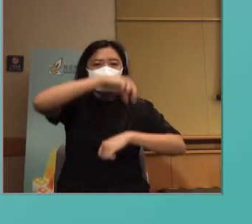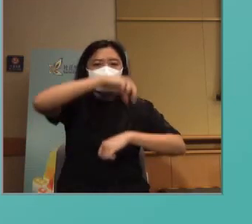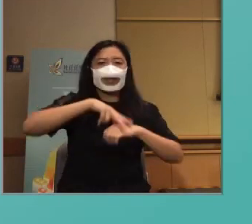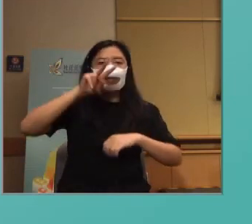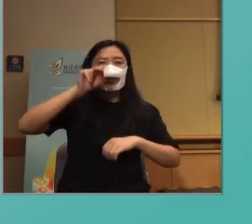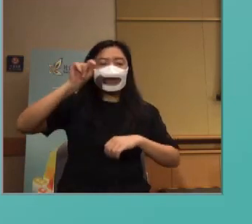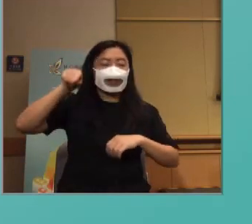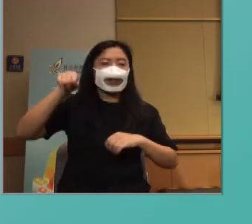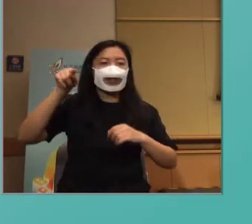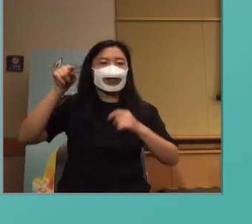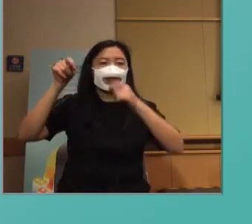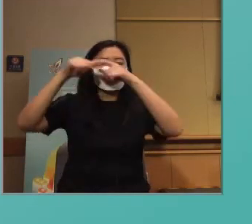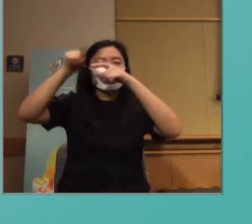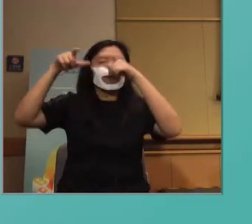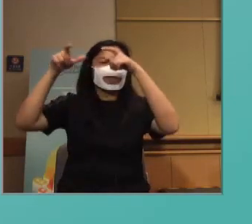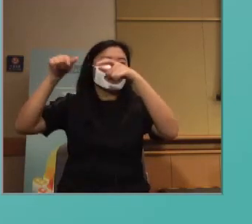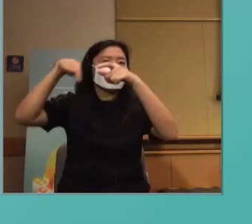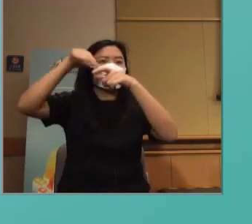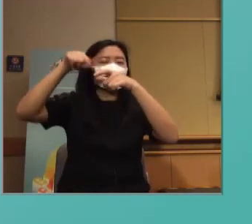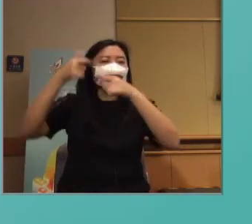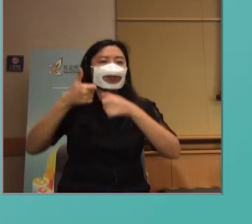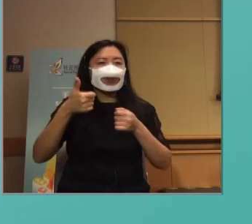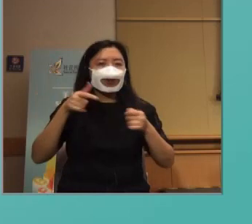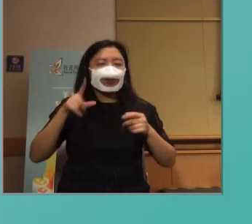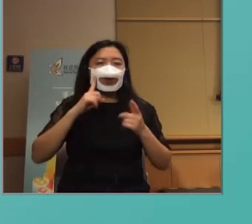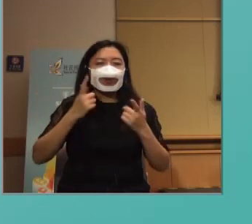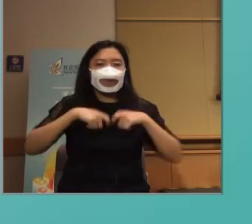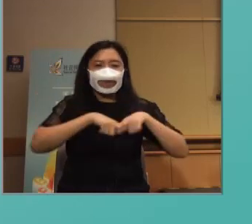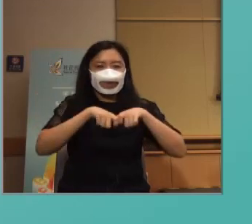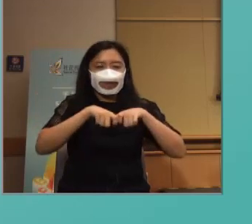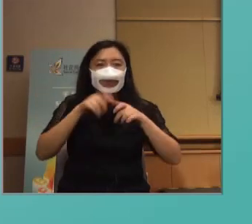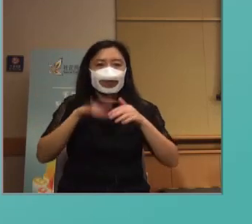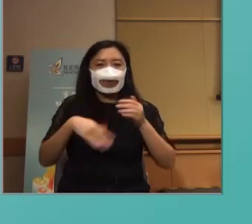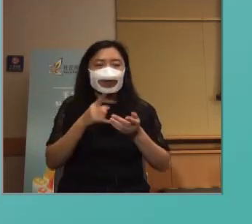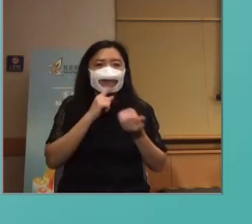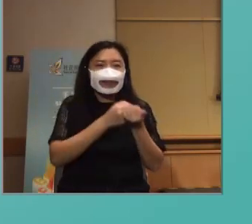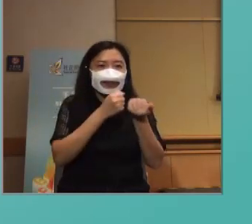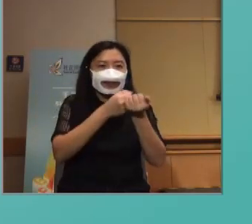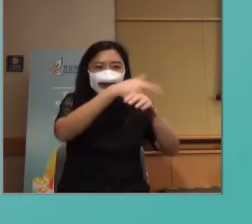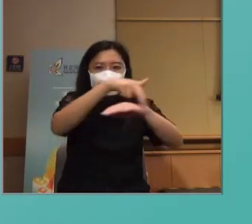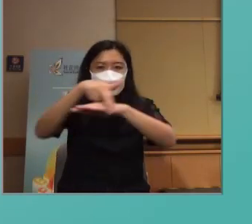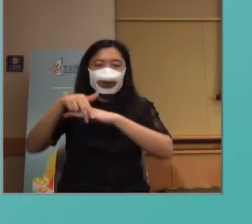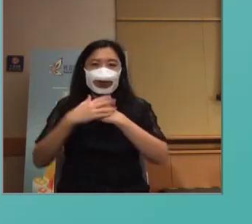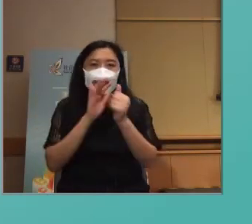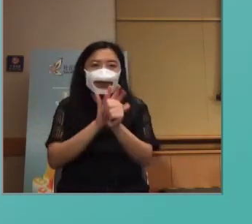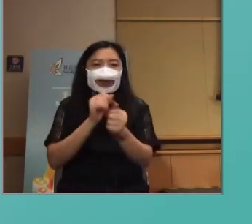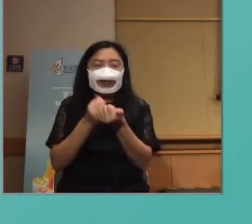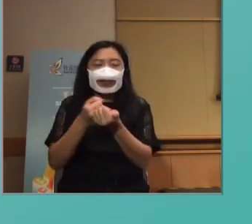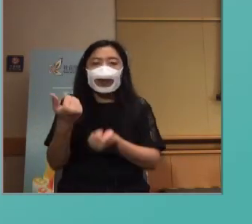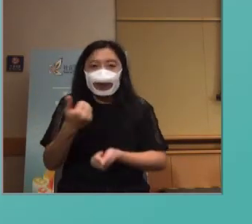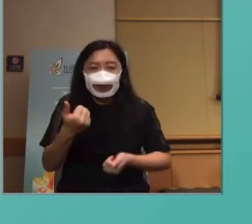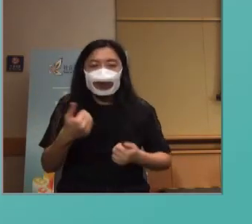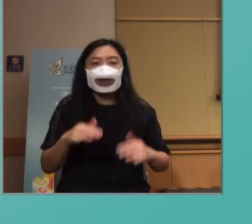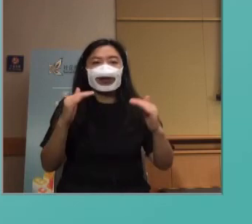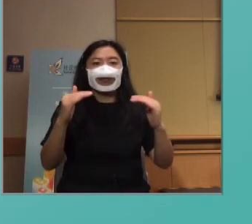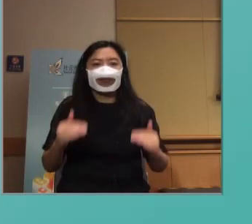to support various causes, but also to support environmental causes. So we kind of start to see more and more that the NFT is